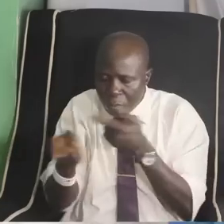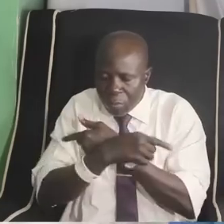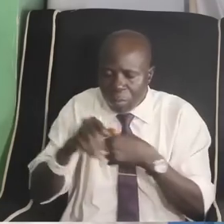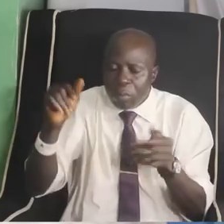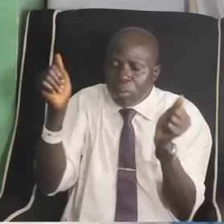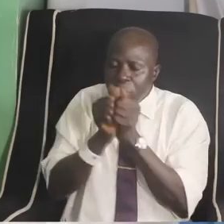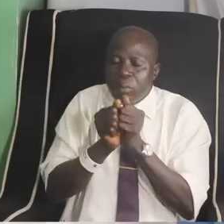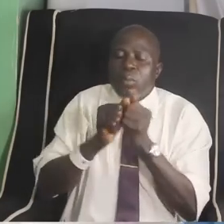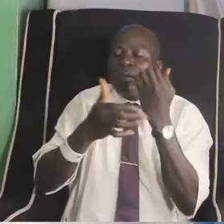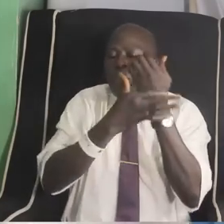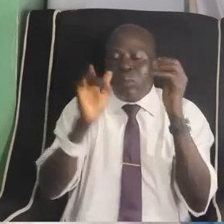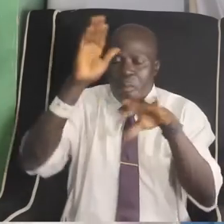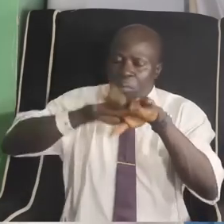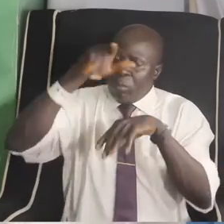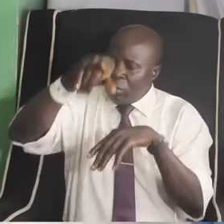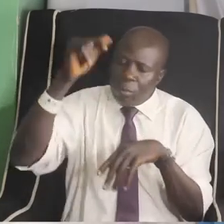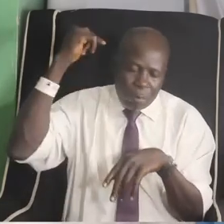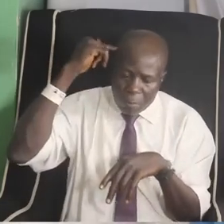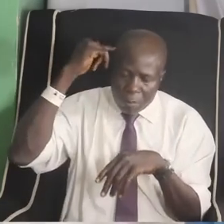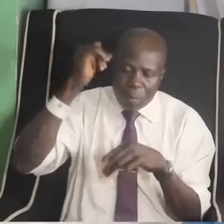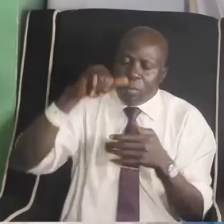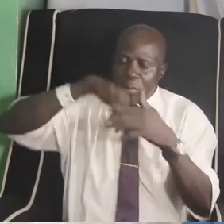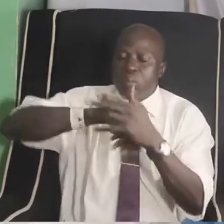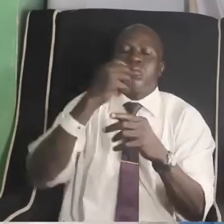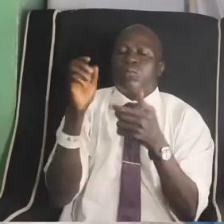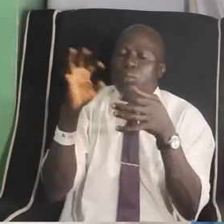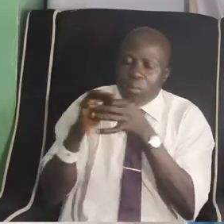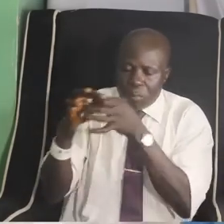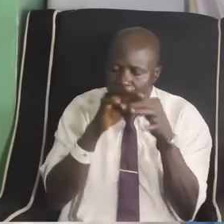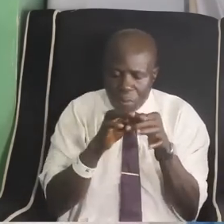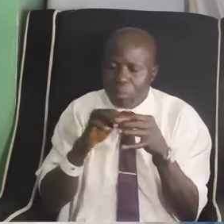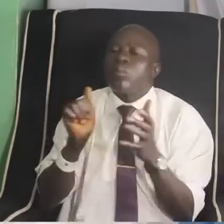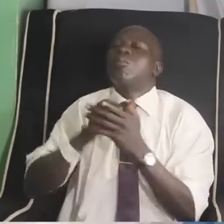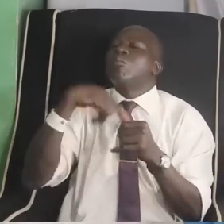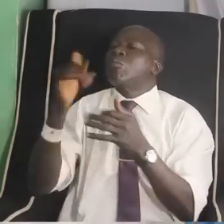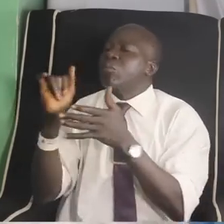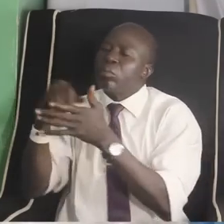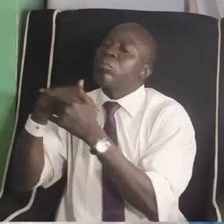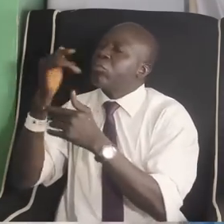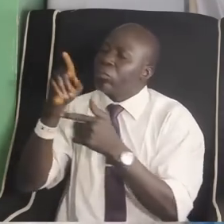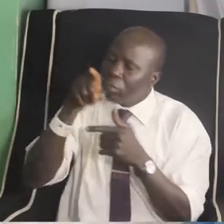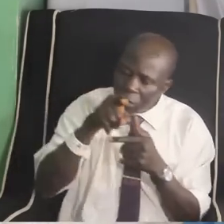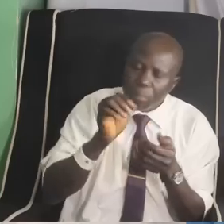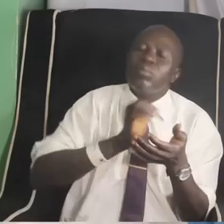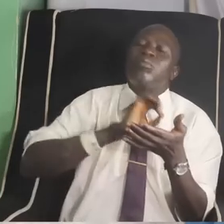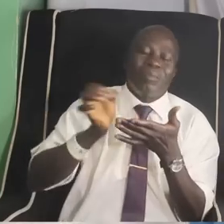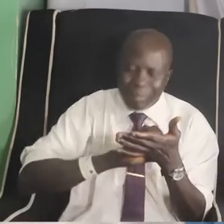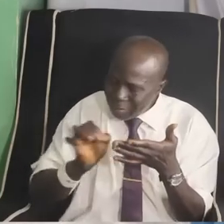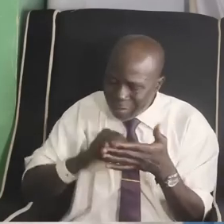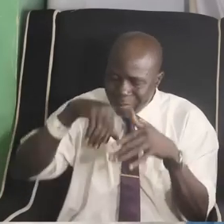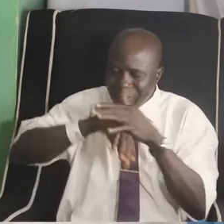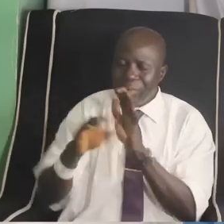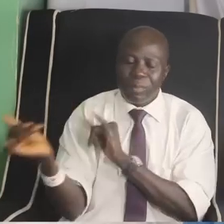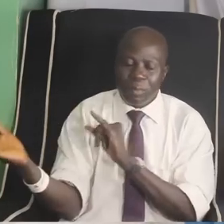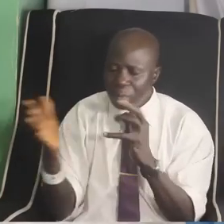Pelu oro tin be lori e. With the oil upon you. Mo connect e papo. I connect it together. Emi wa so fun pe. And declare to you. Ati ko. That it is written. Ninu